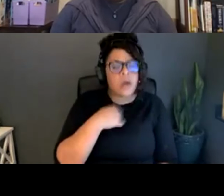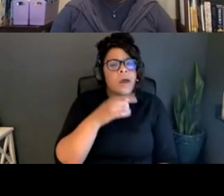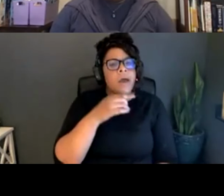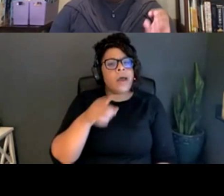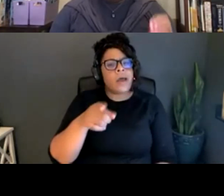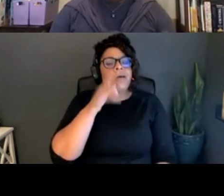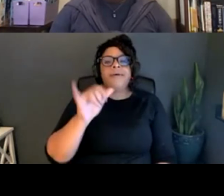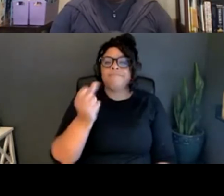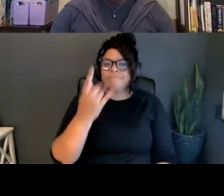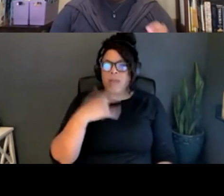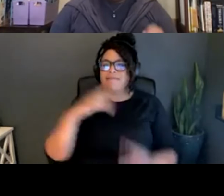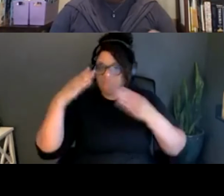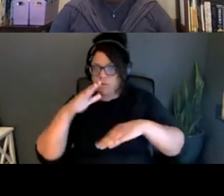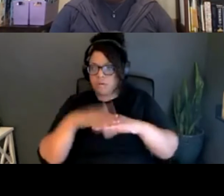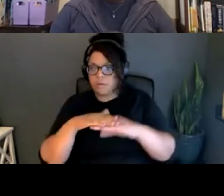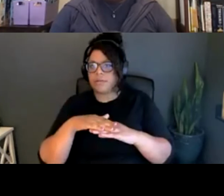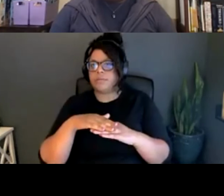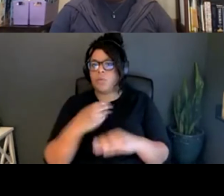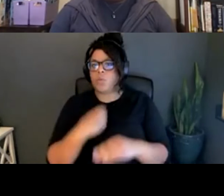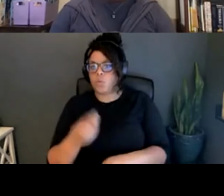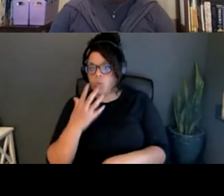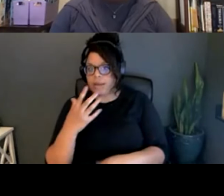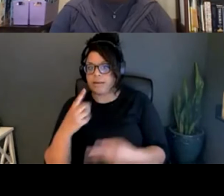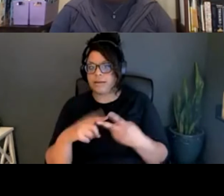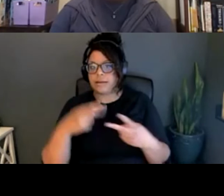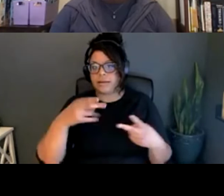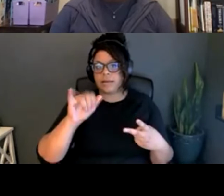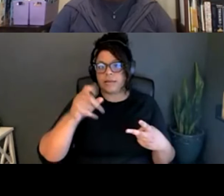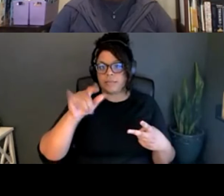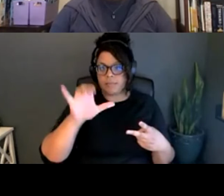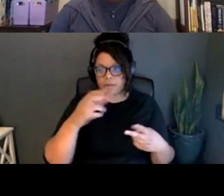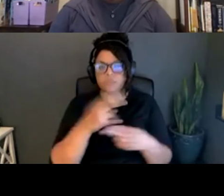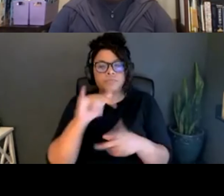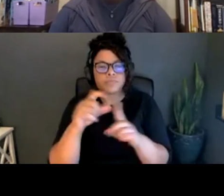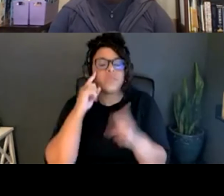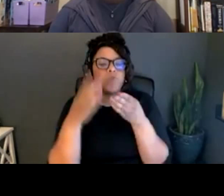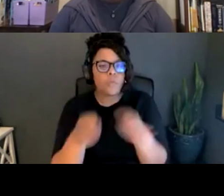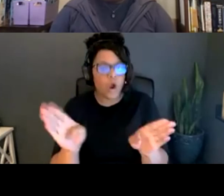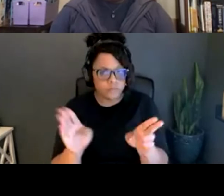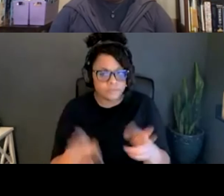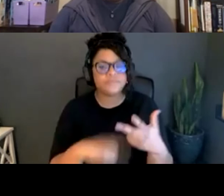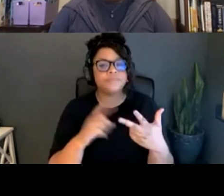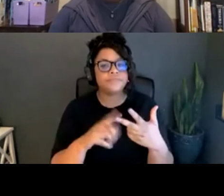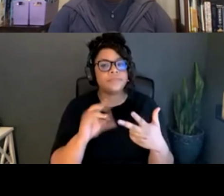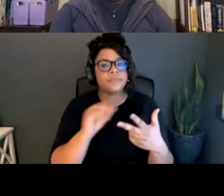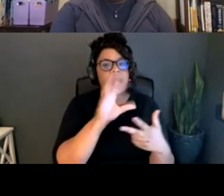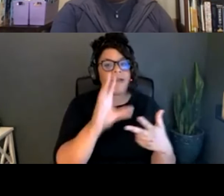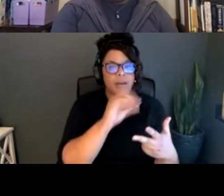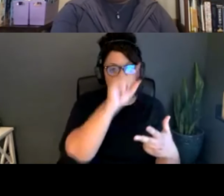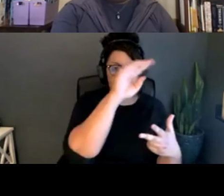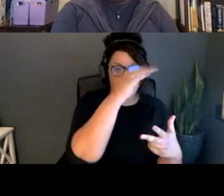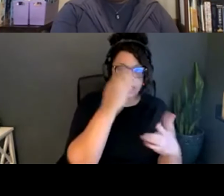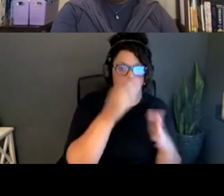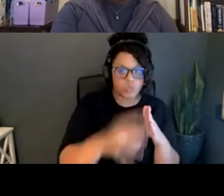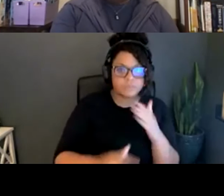chosen to focus on white, Hispanic, using that term for utility and broadly, and on African and Black